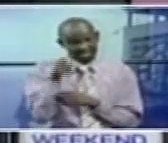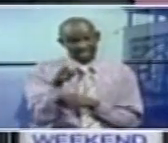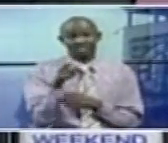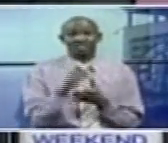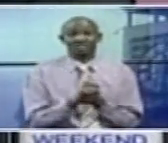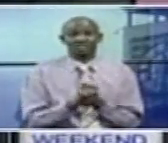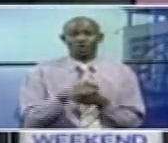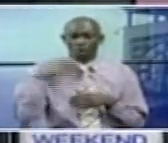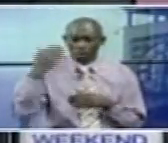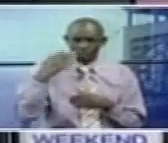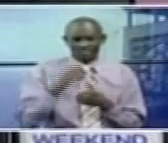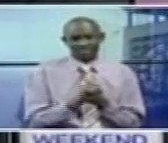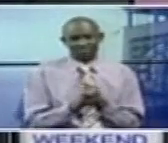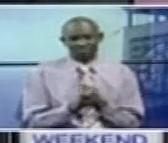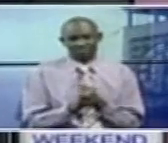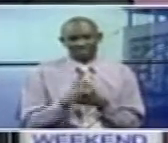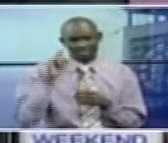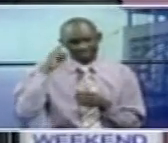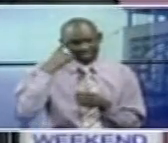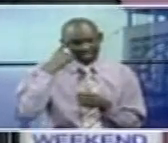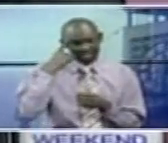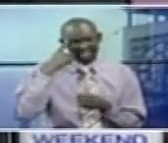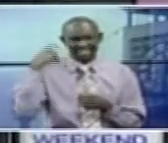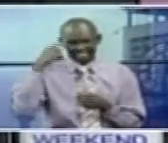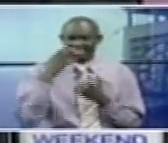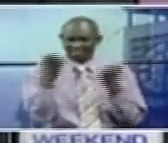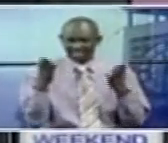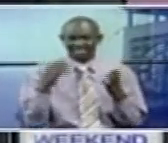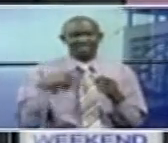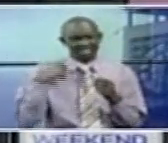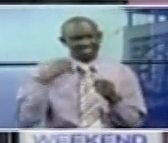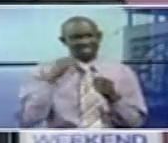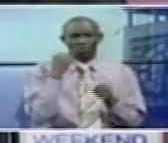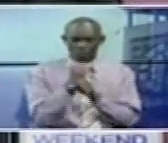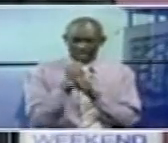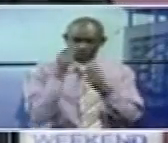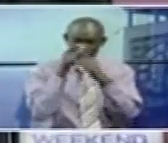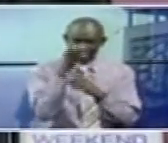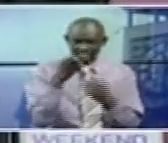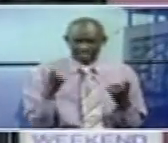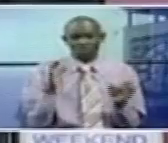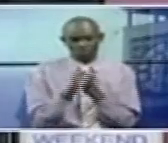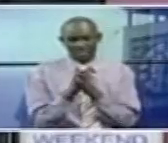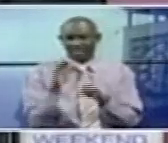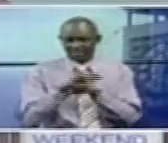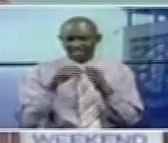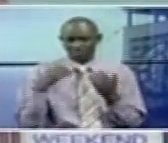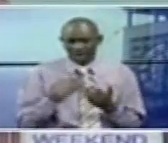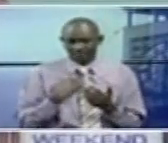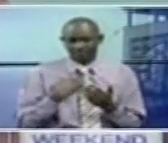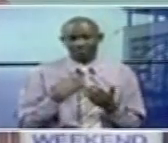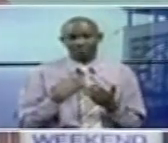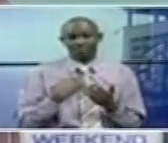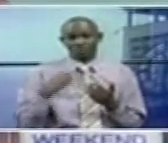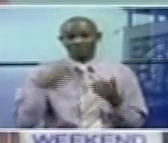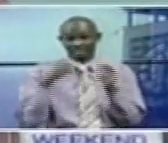one. Always think as crazy as possible, but work towards it with the means and the facilities that you